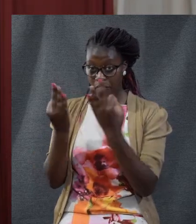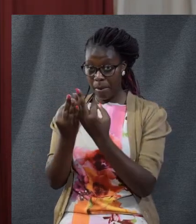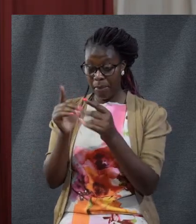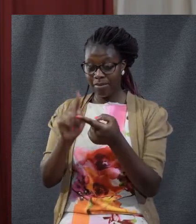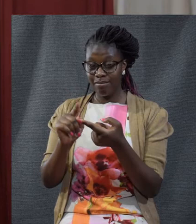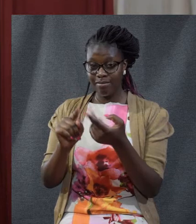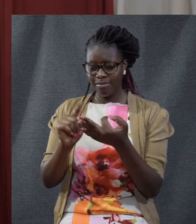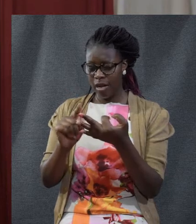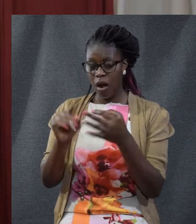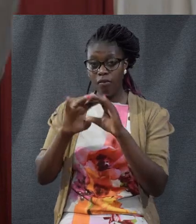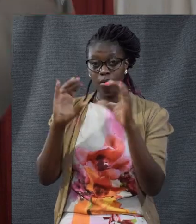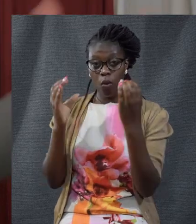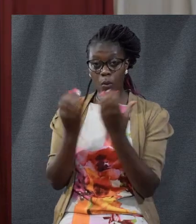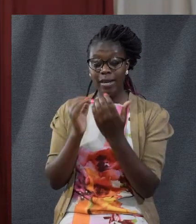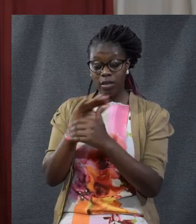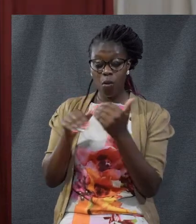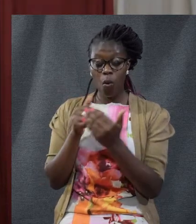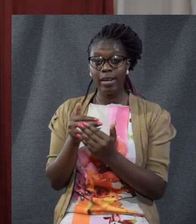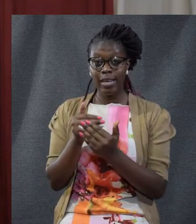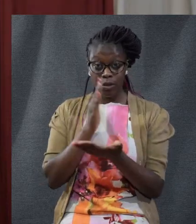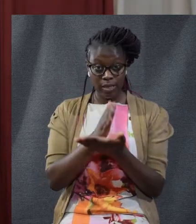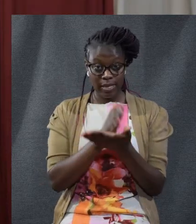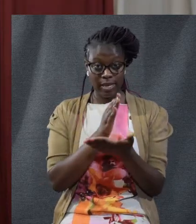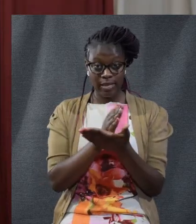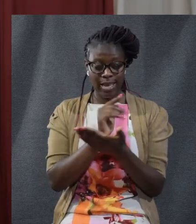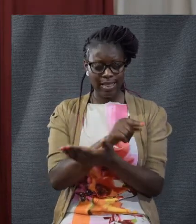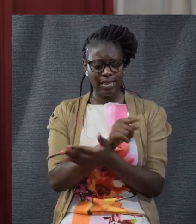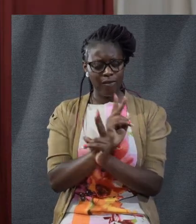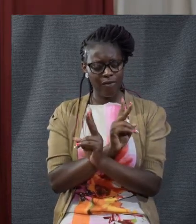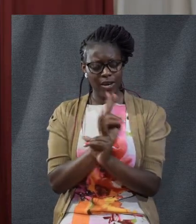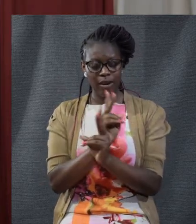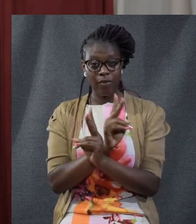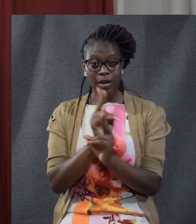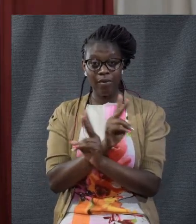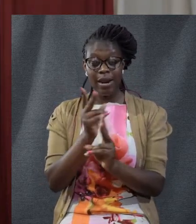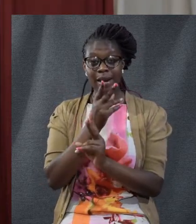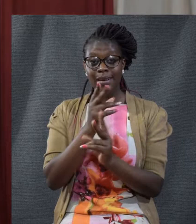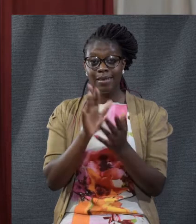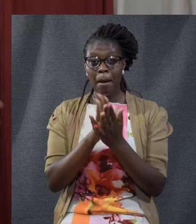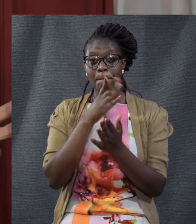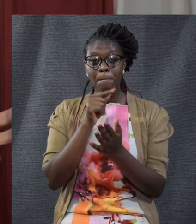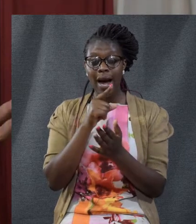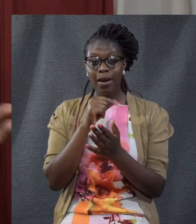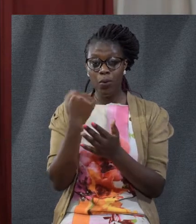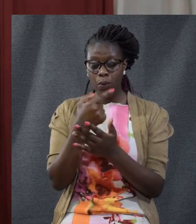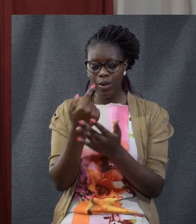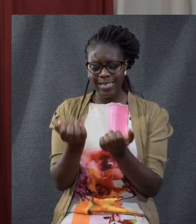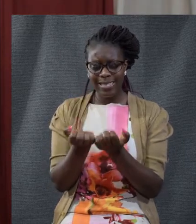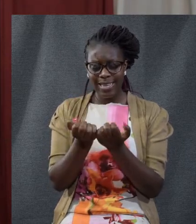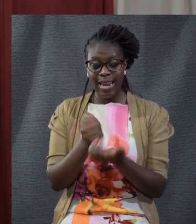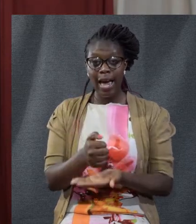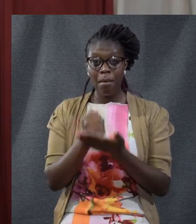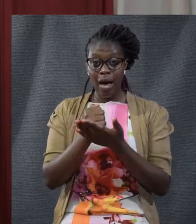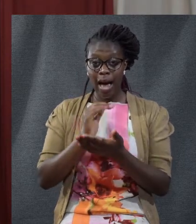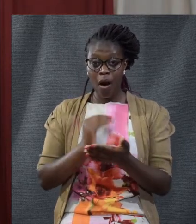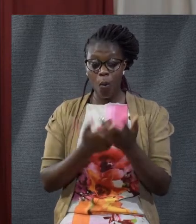his family, and from the community at large. Indeed, this was a man in desperation. However,